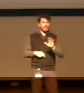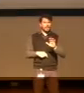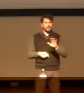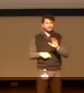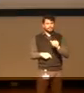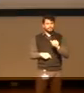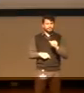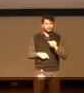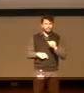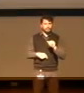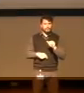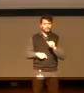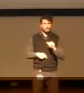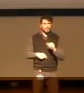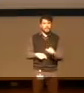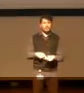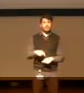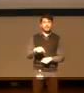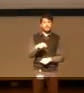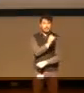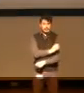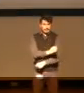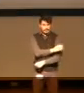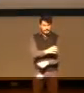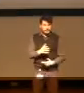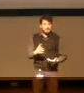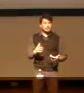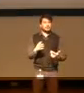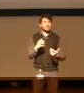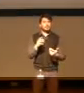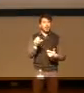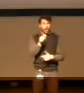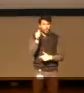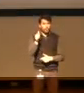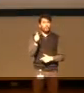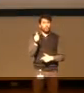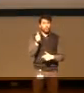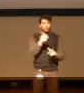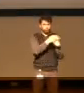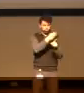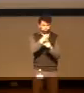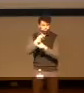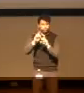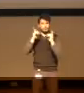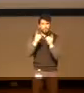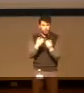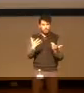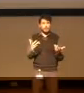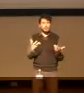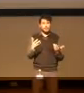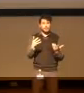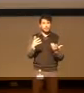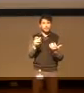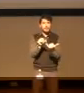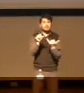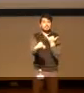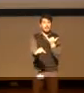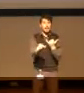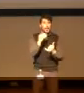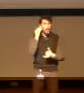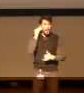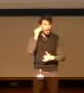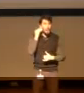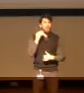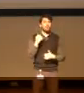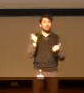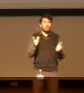the efforts that have been made in ambulatory care and other parts of the organization and the stay-at-home efforts and social